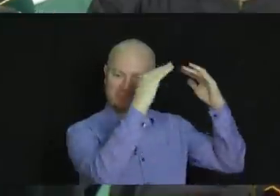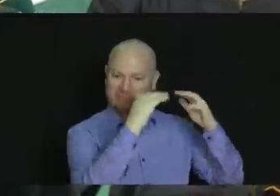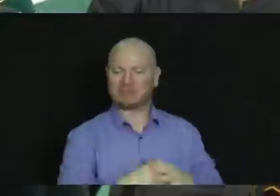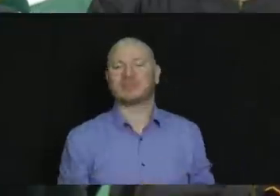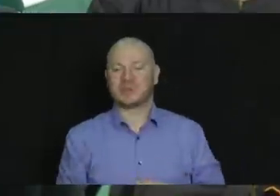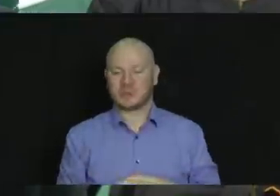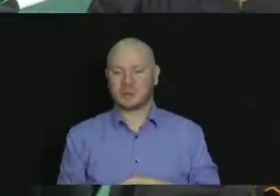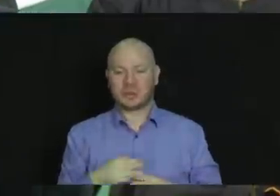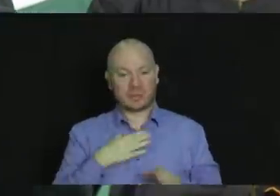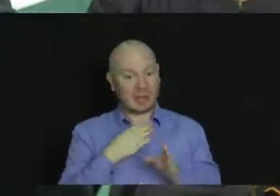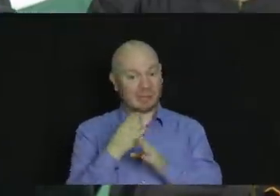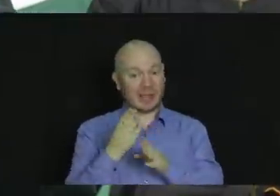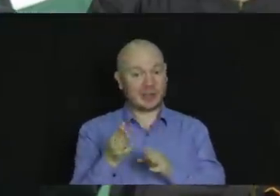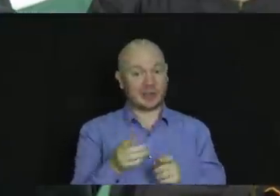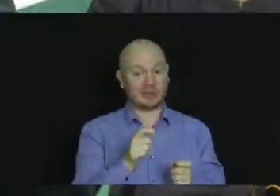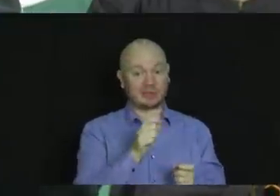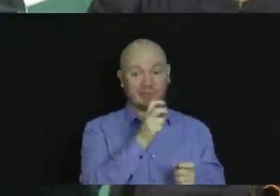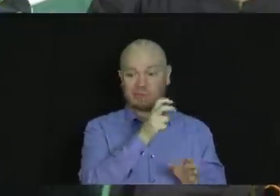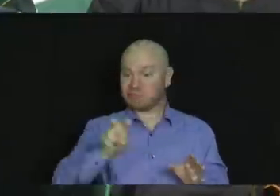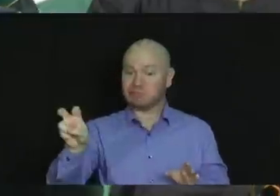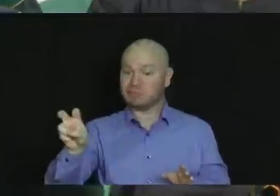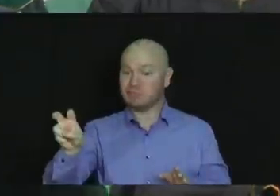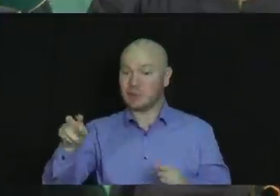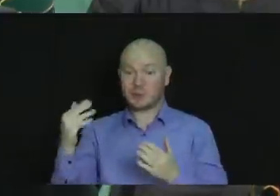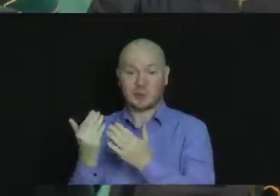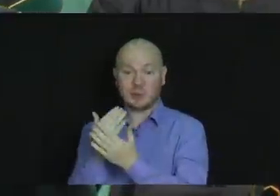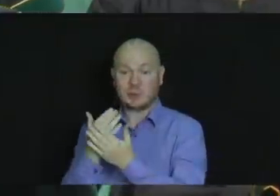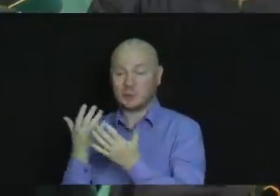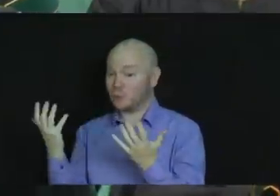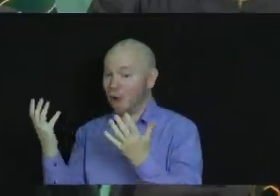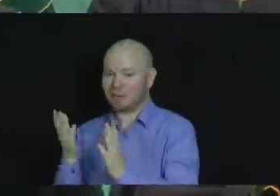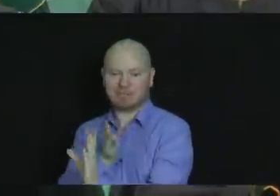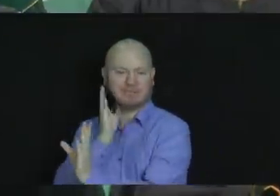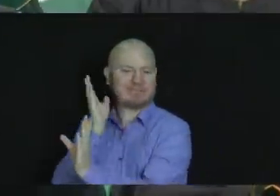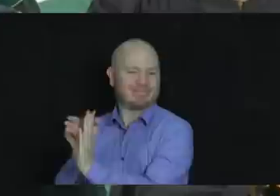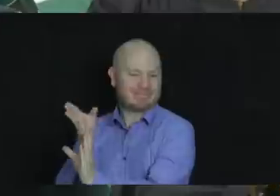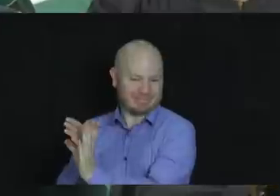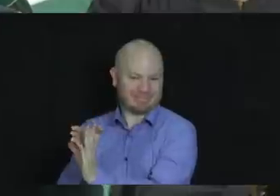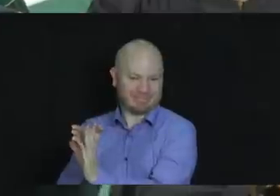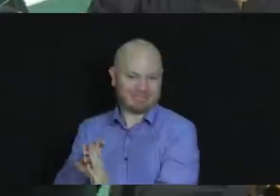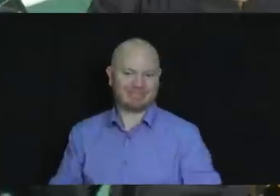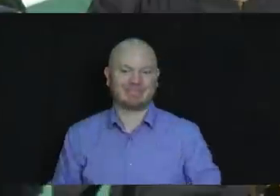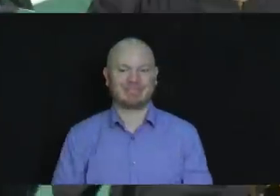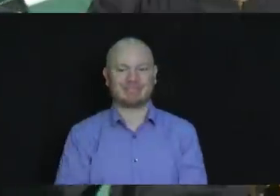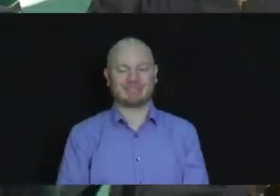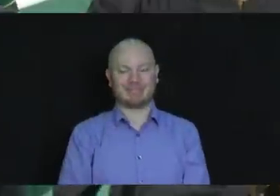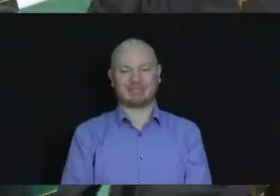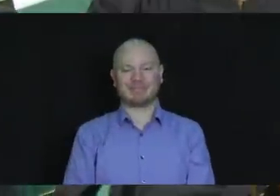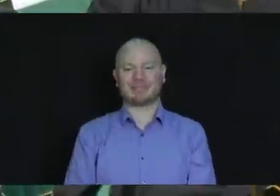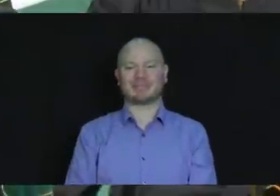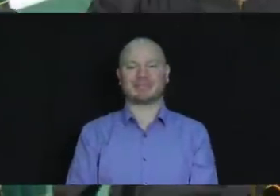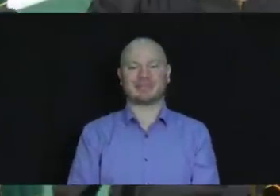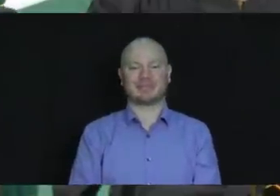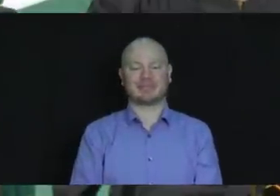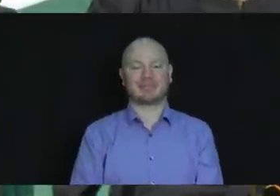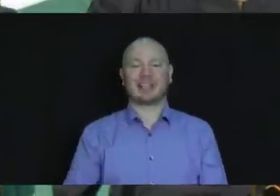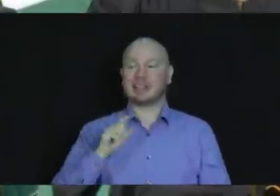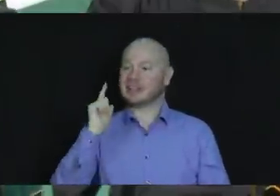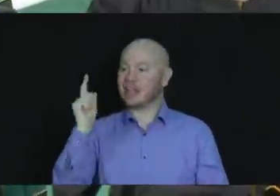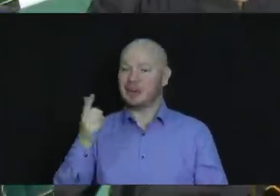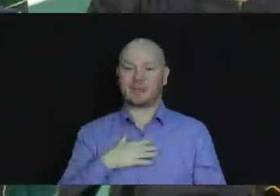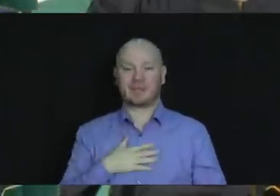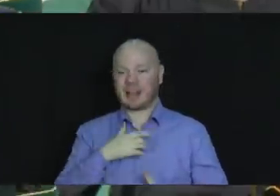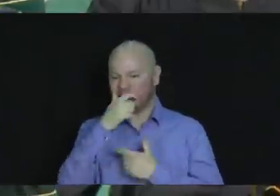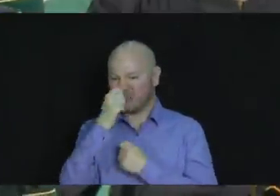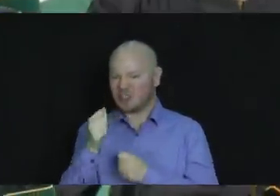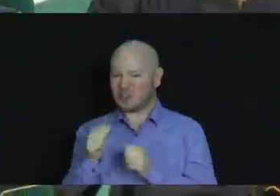my course of study, and I chose to change my major to psychology. And later, as my interests continued to develop,